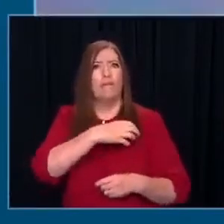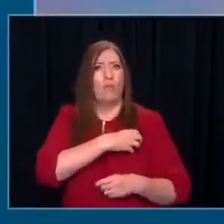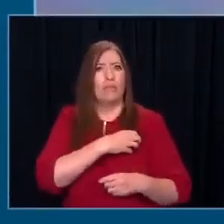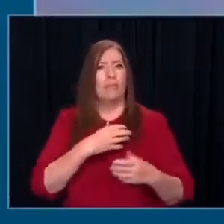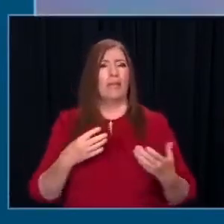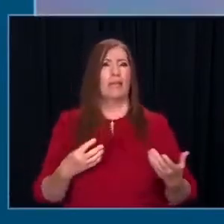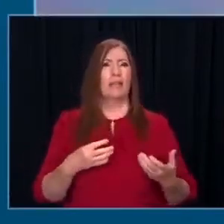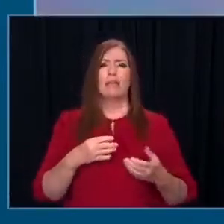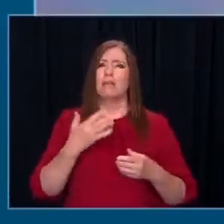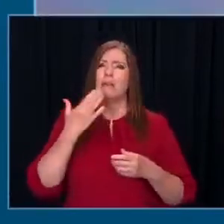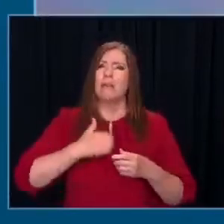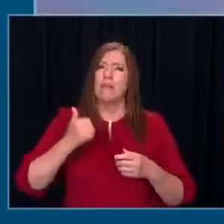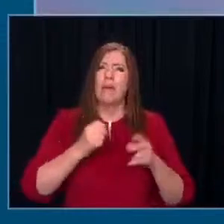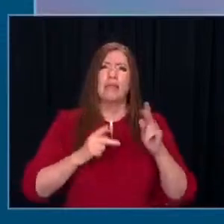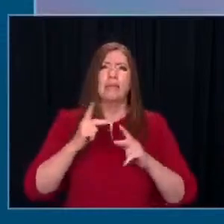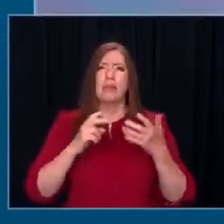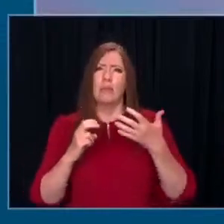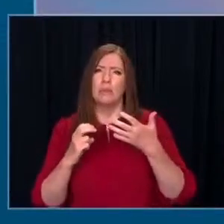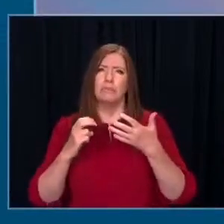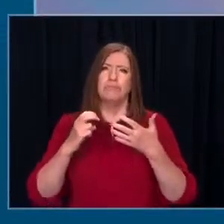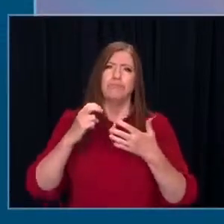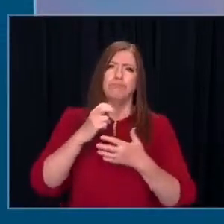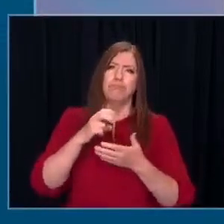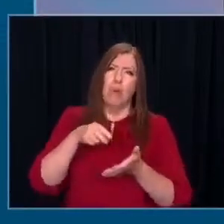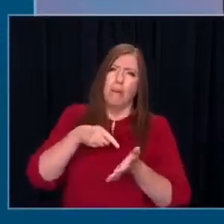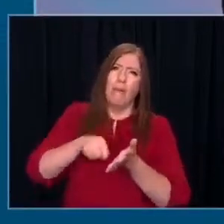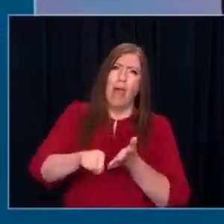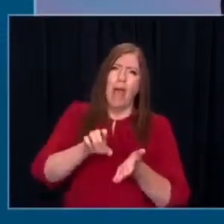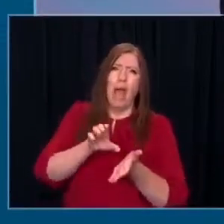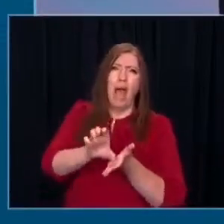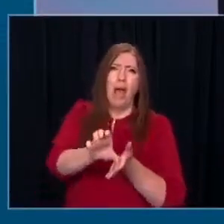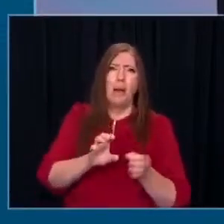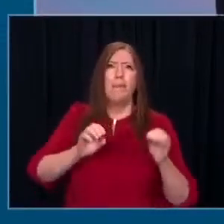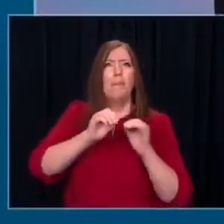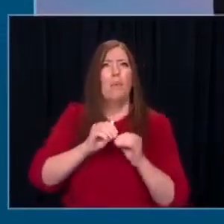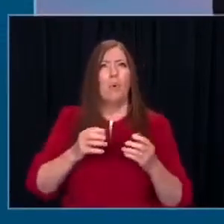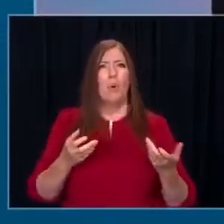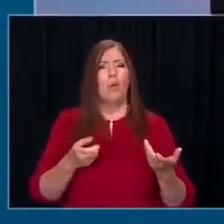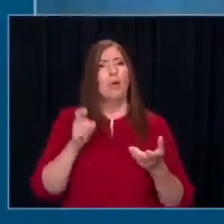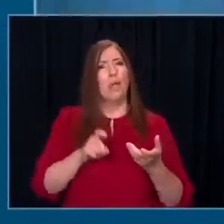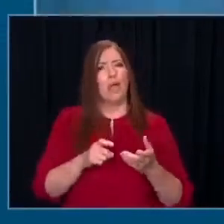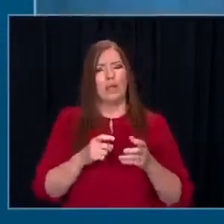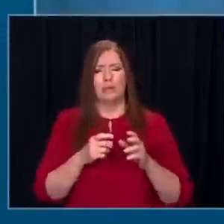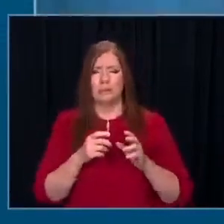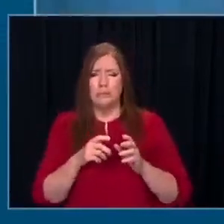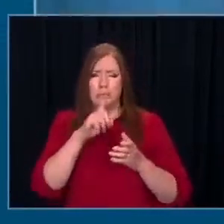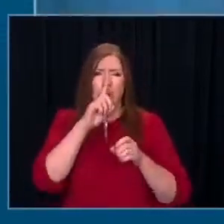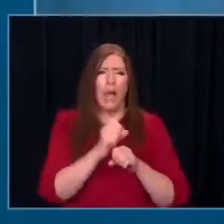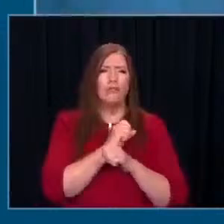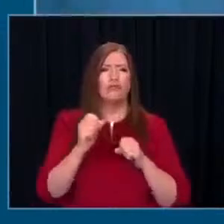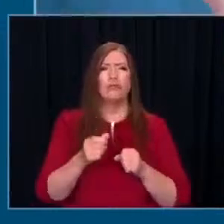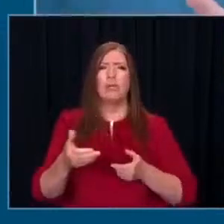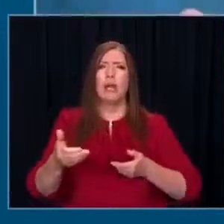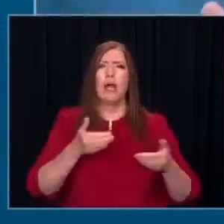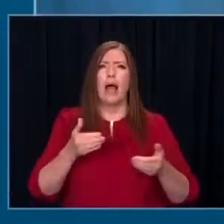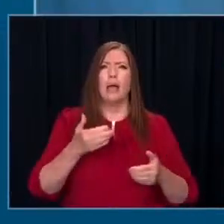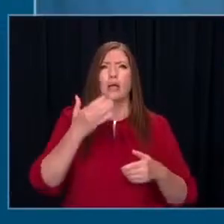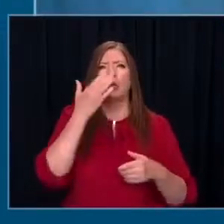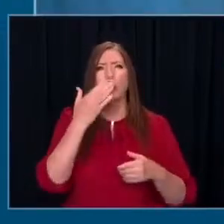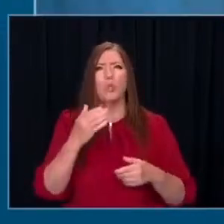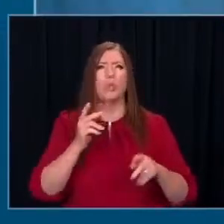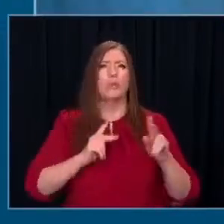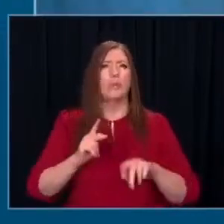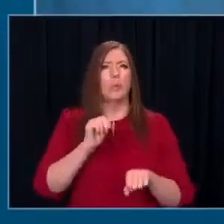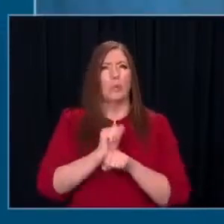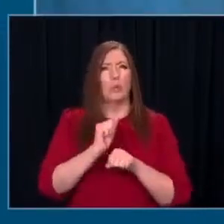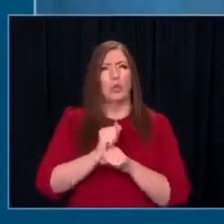people at those higher prices, at salaries, so that we can sit down and actually get good people to work